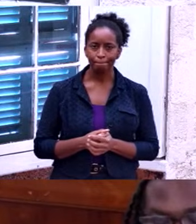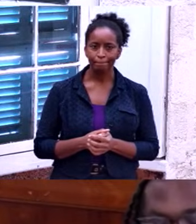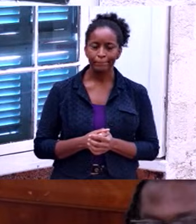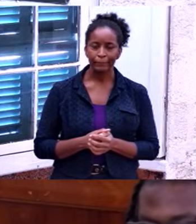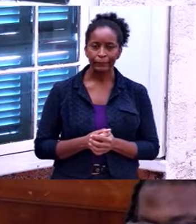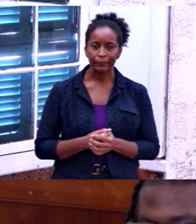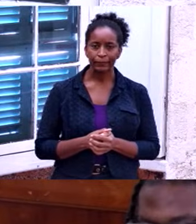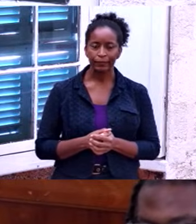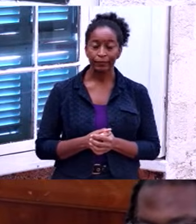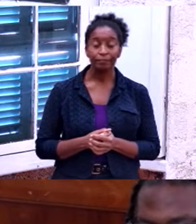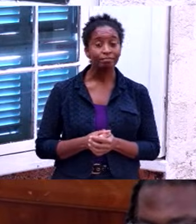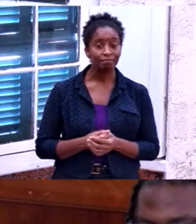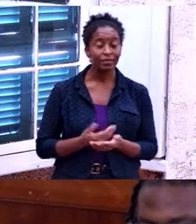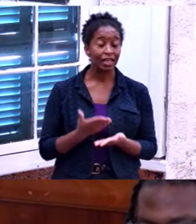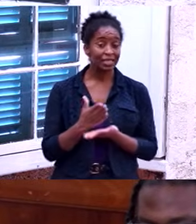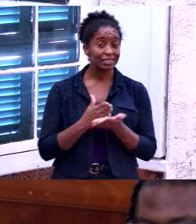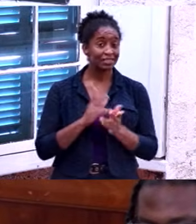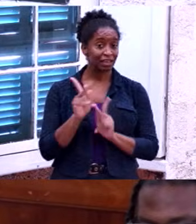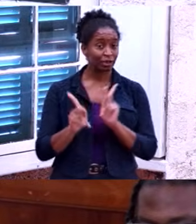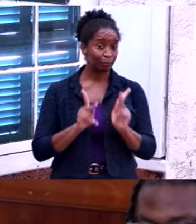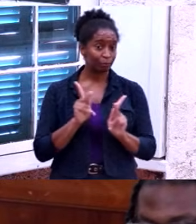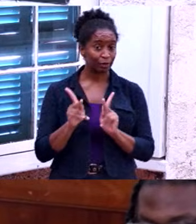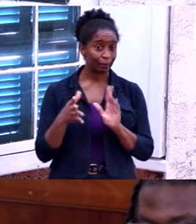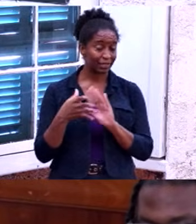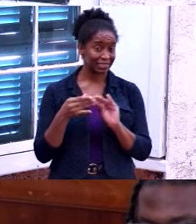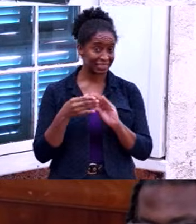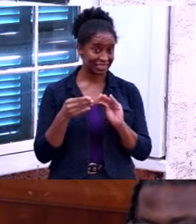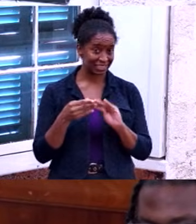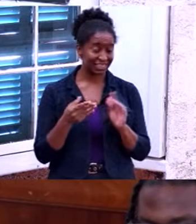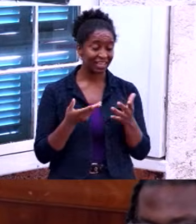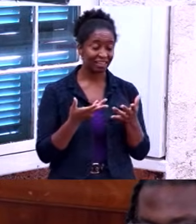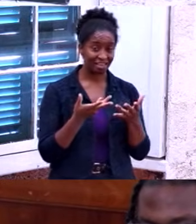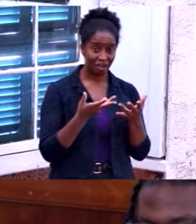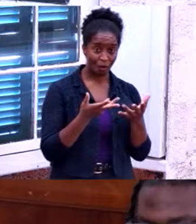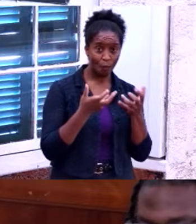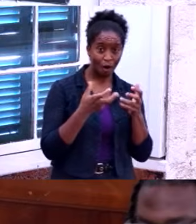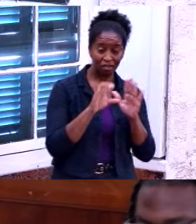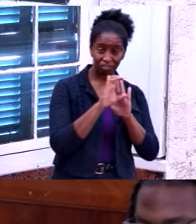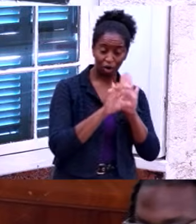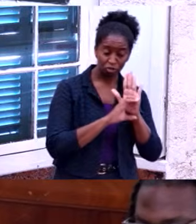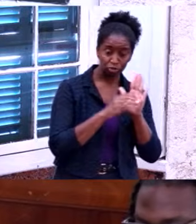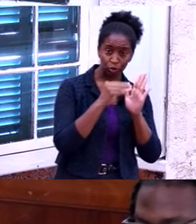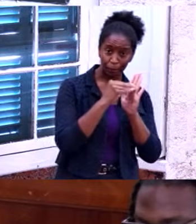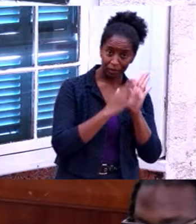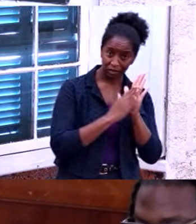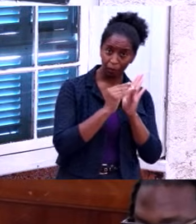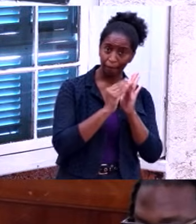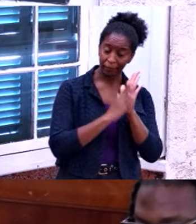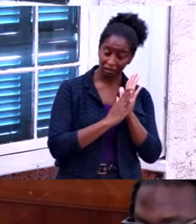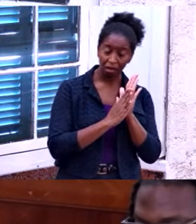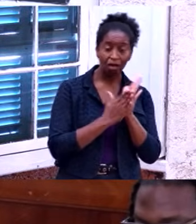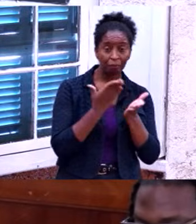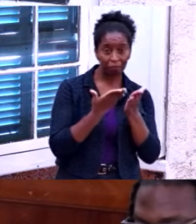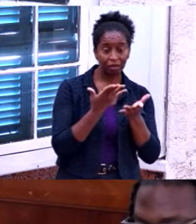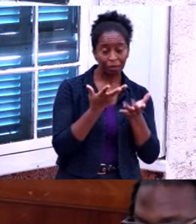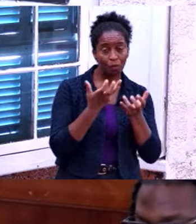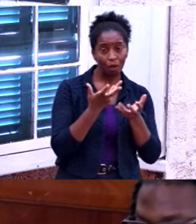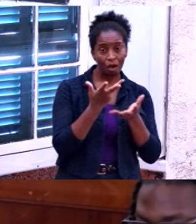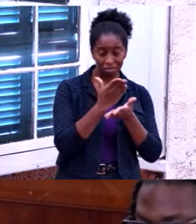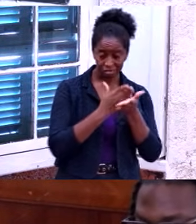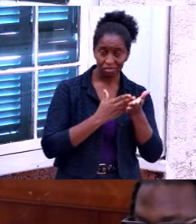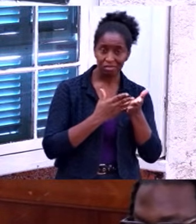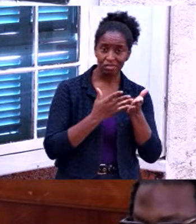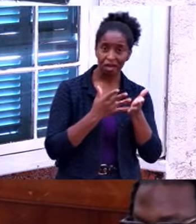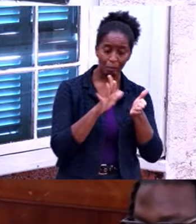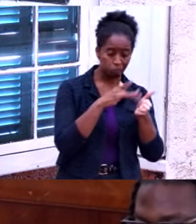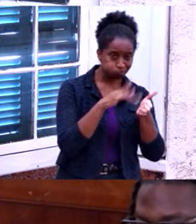very provisions. But it puts a process. So when you hear, Mr. President, that we agree in principle with it,